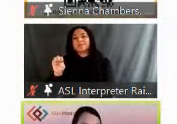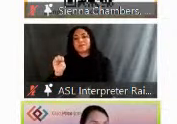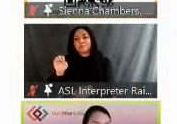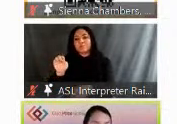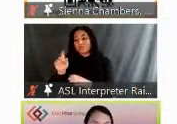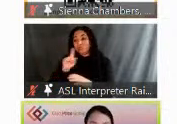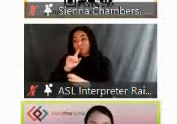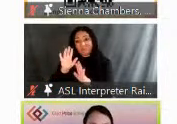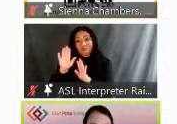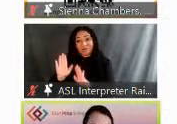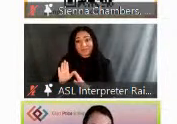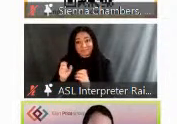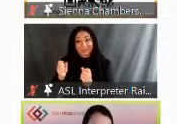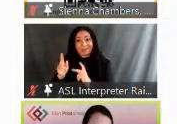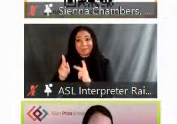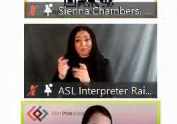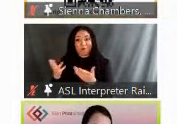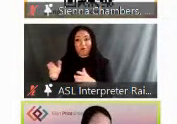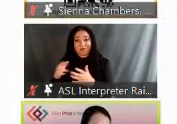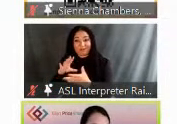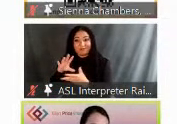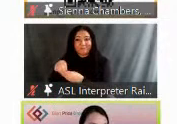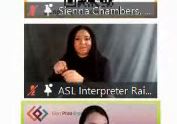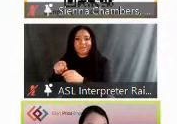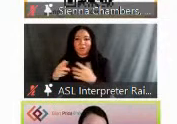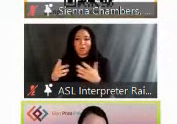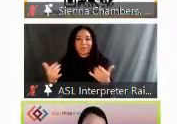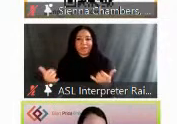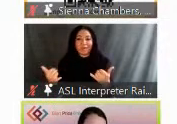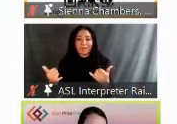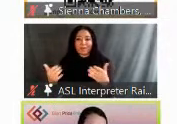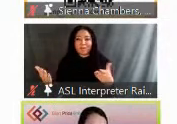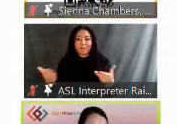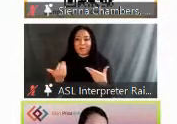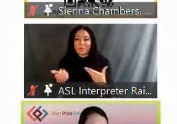will welcome whoever wants to start our discussion today.